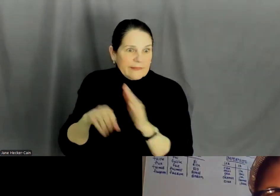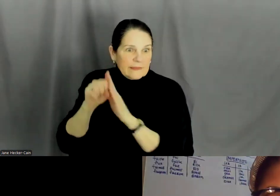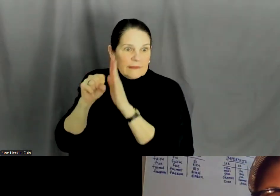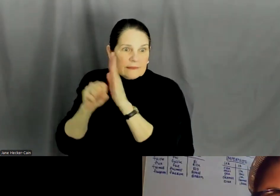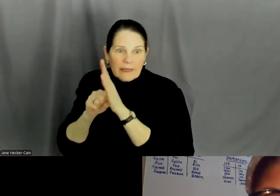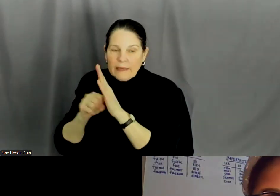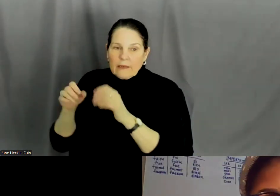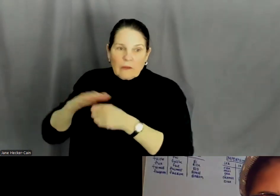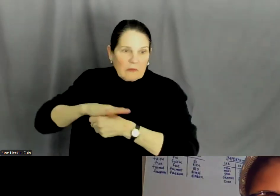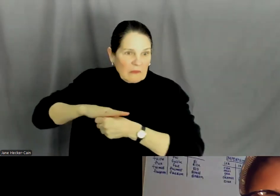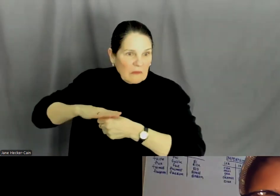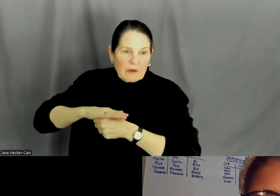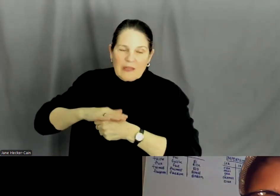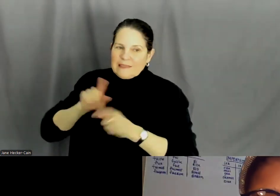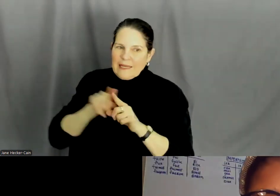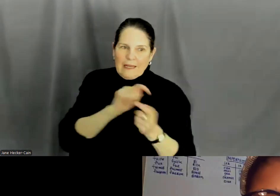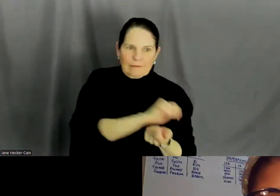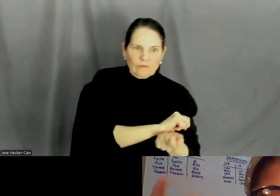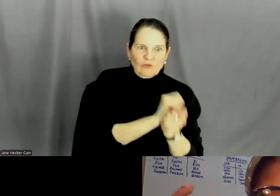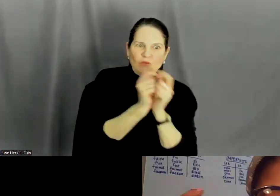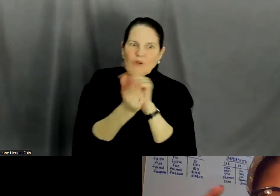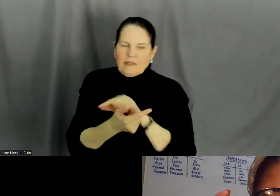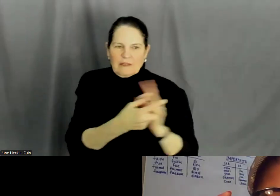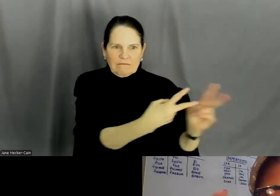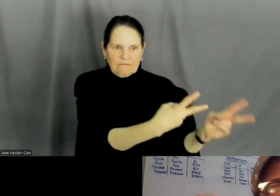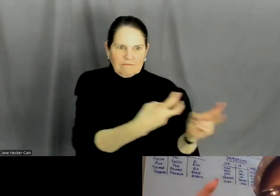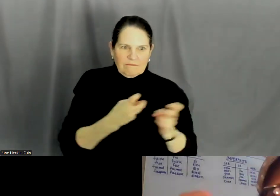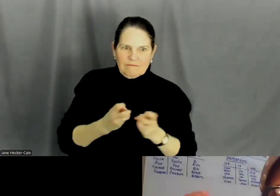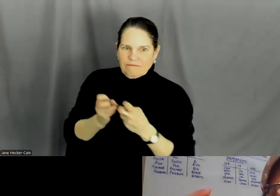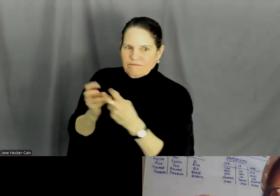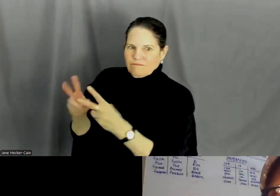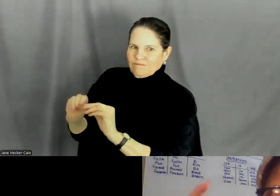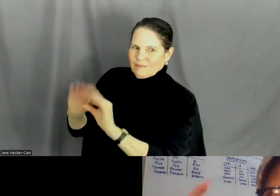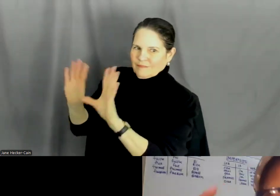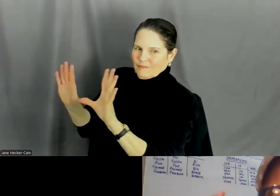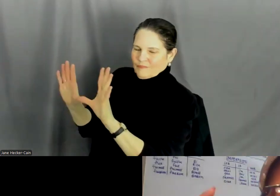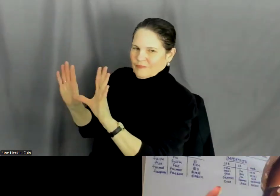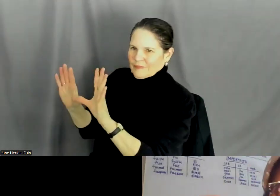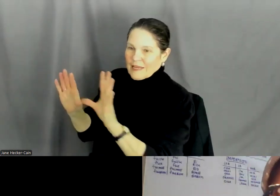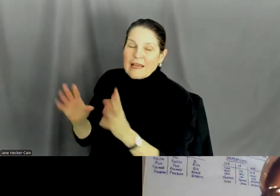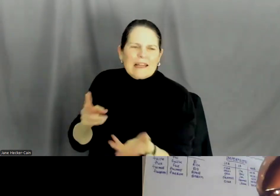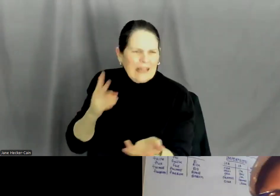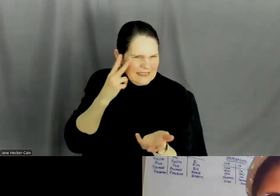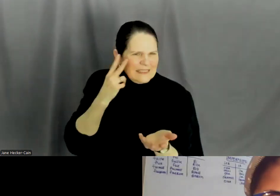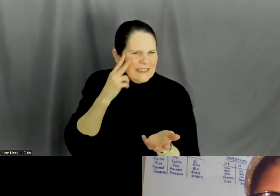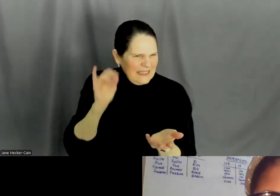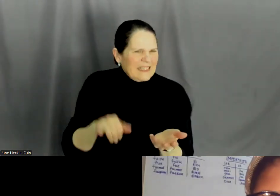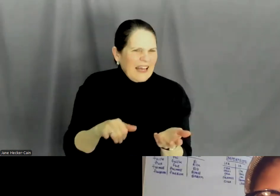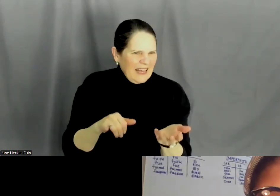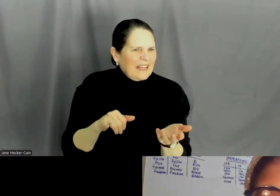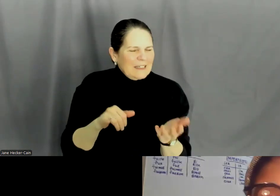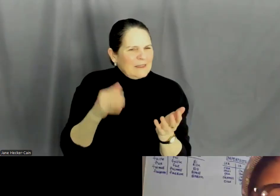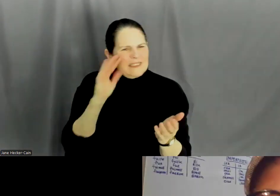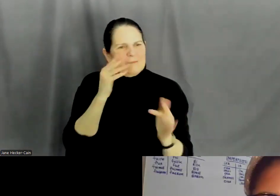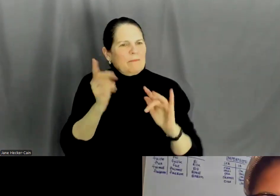level, that is really critical. And I think that's a piece that I often see missing, especially in public health work. We